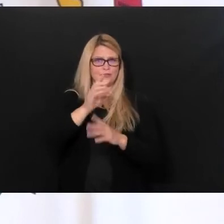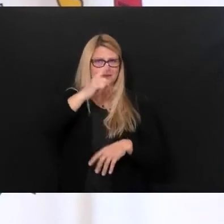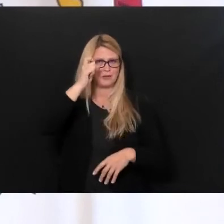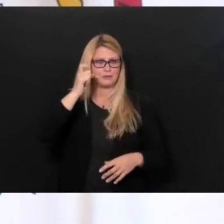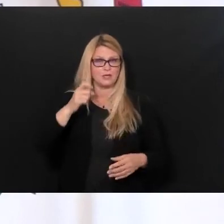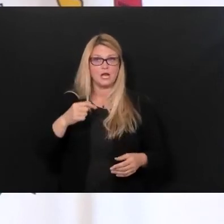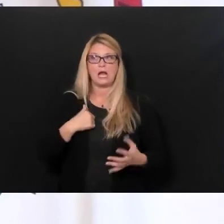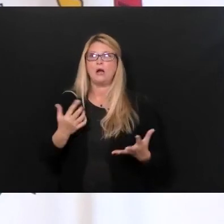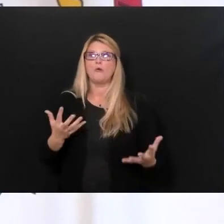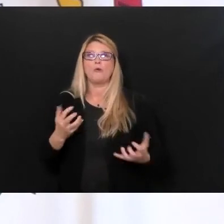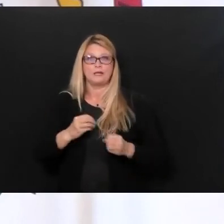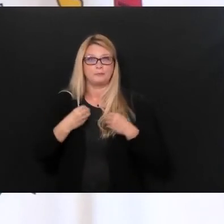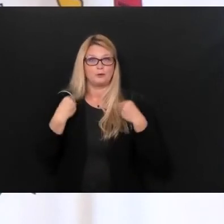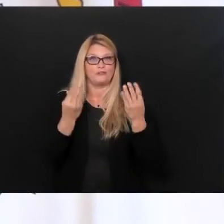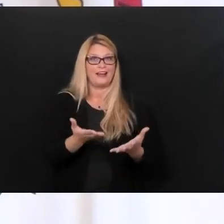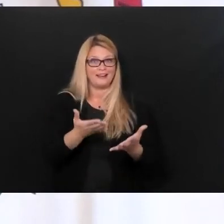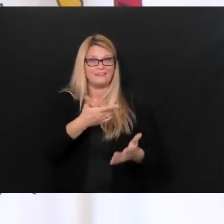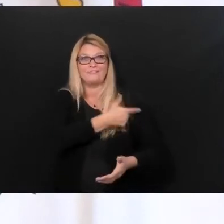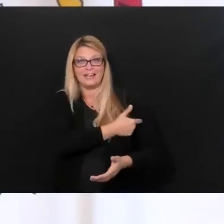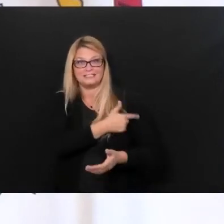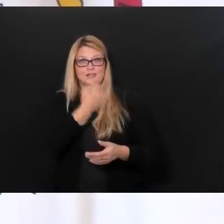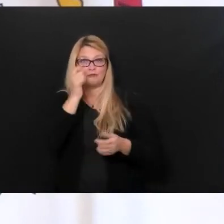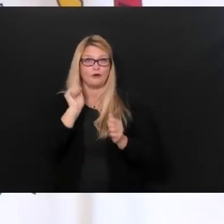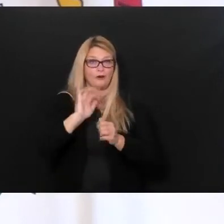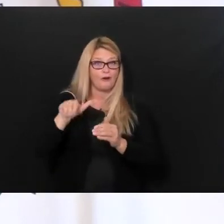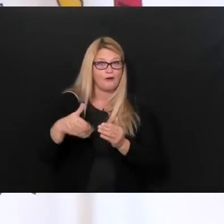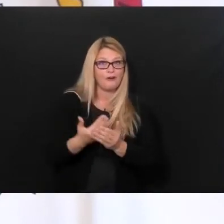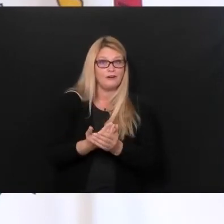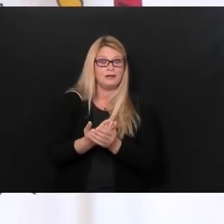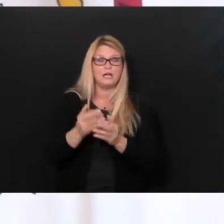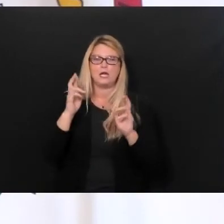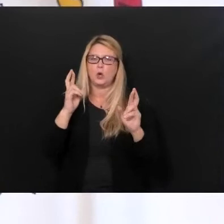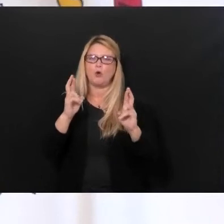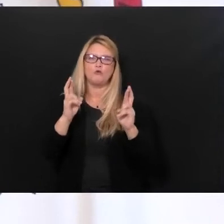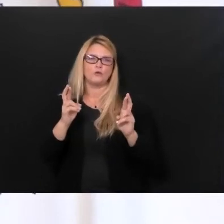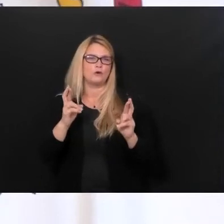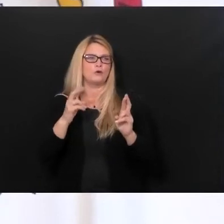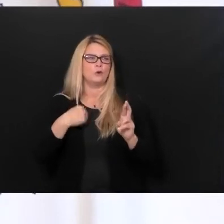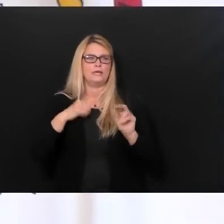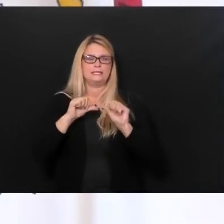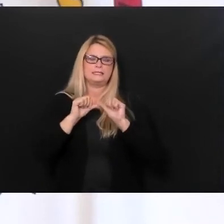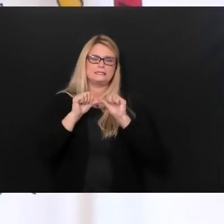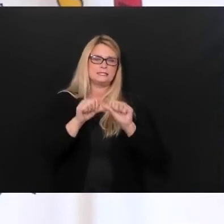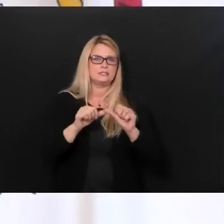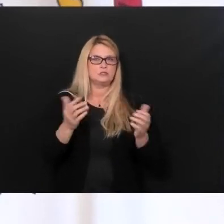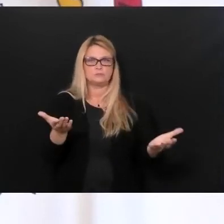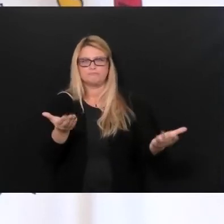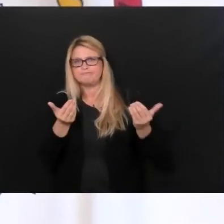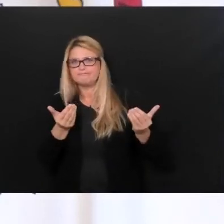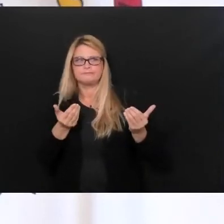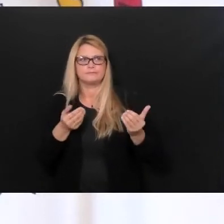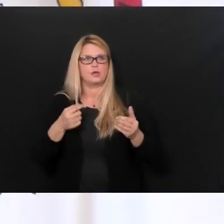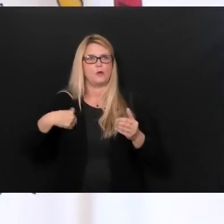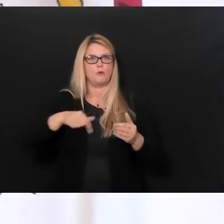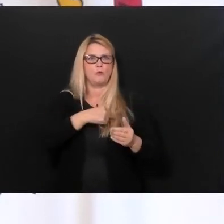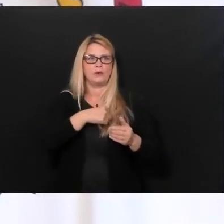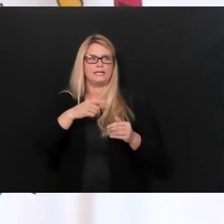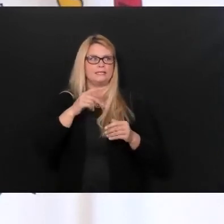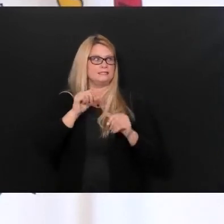to everybody. You know, I am very, very hopeful if we continue to push like crazy and this thing continues to ramp